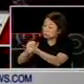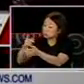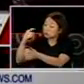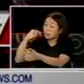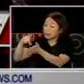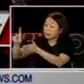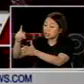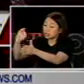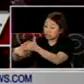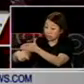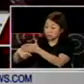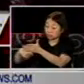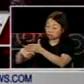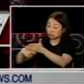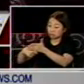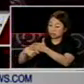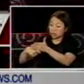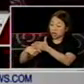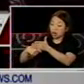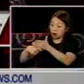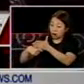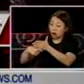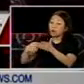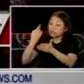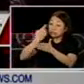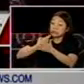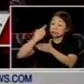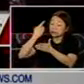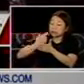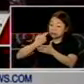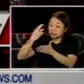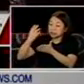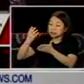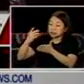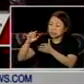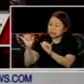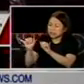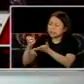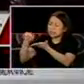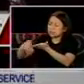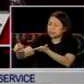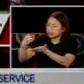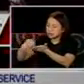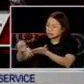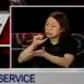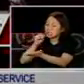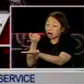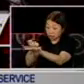sa inyong reglamento, sa inyong practice, yan po ay expense na na-incur, hindi po